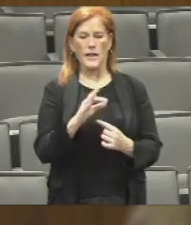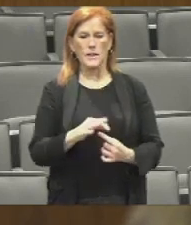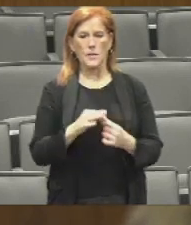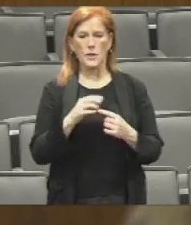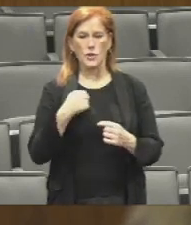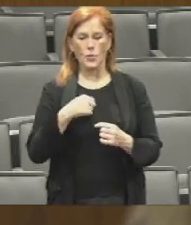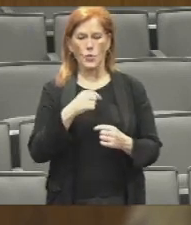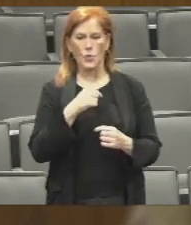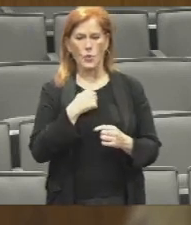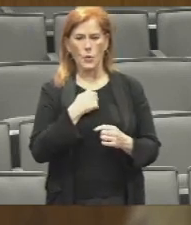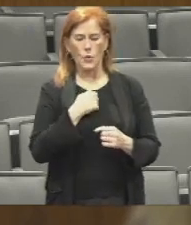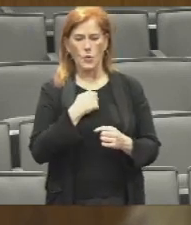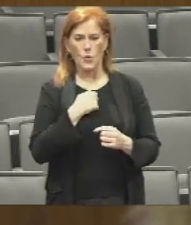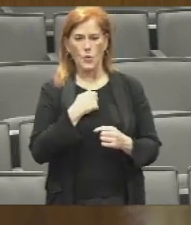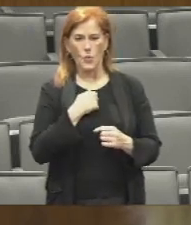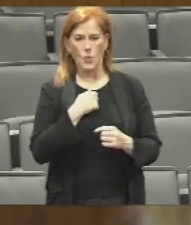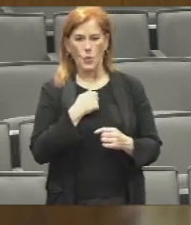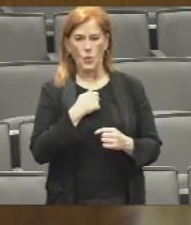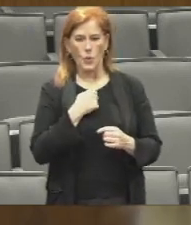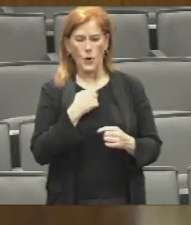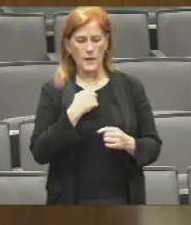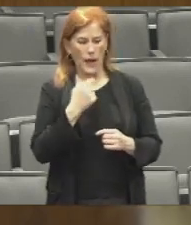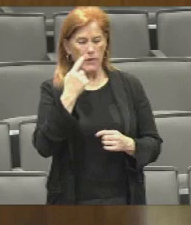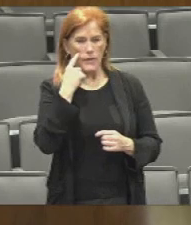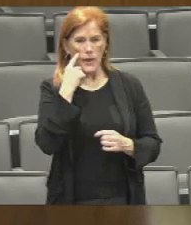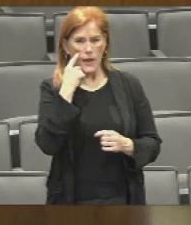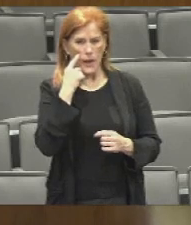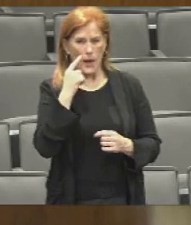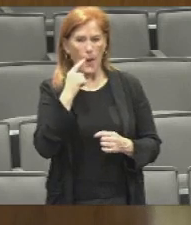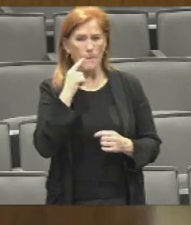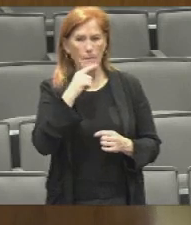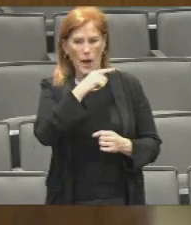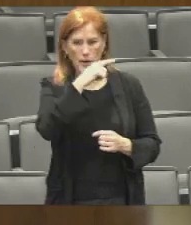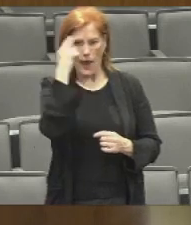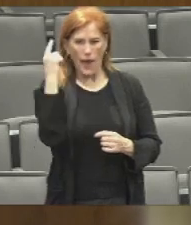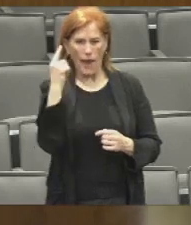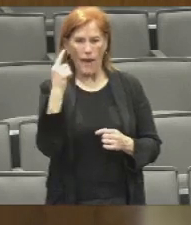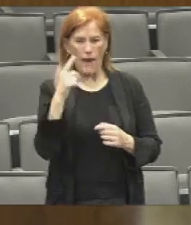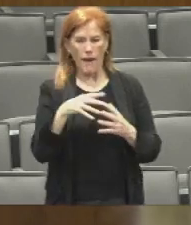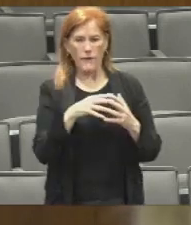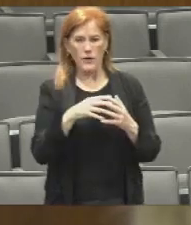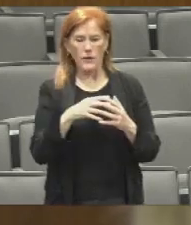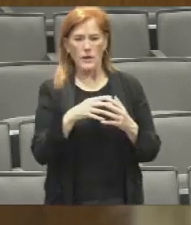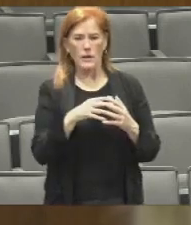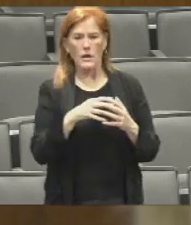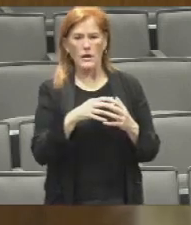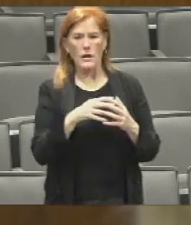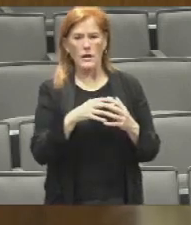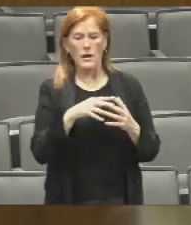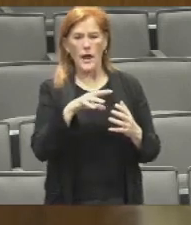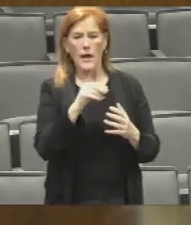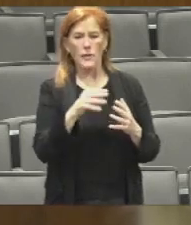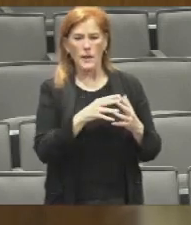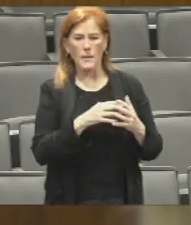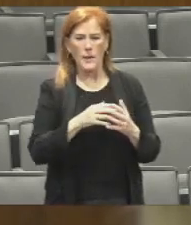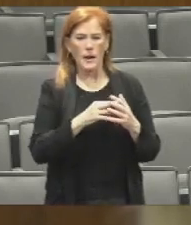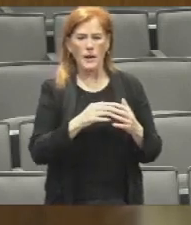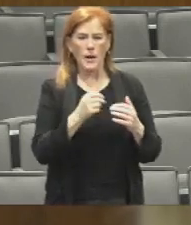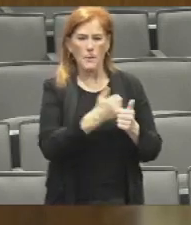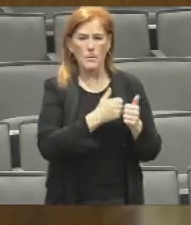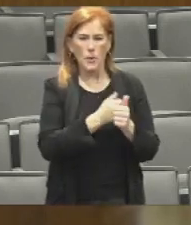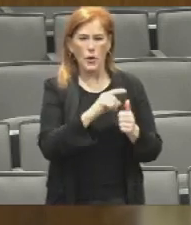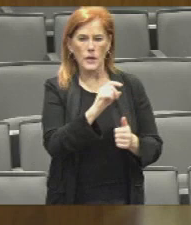screen, and particularly when you look at the African-American number, that's below the rate. Because when you look at it in the zip codes,